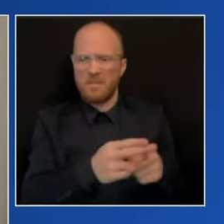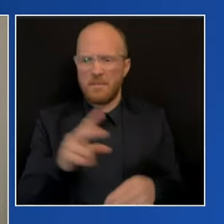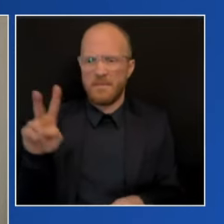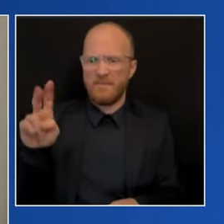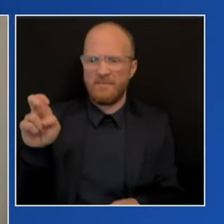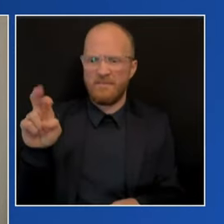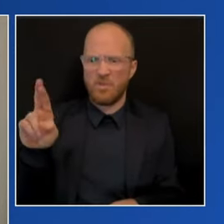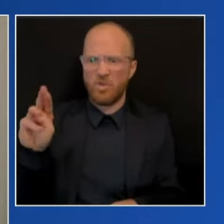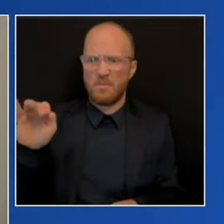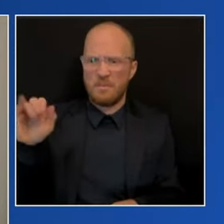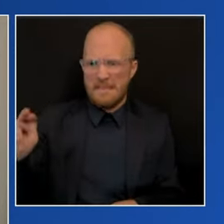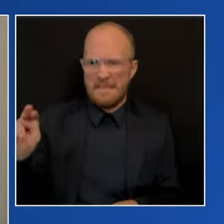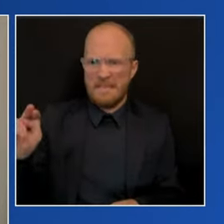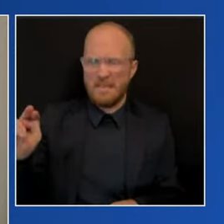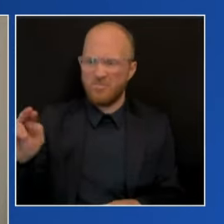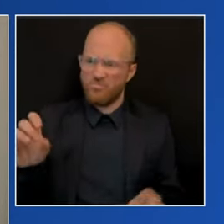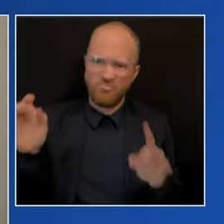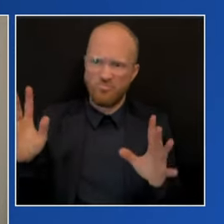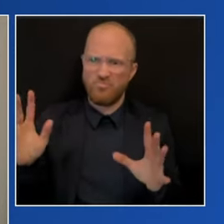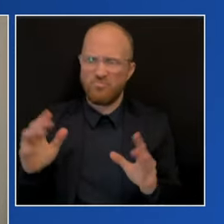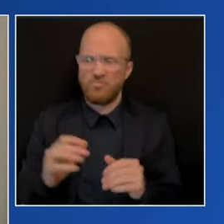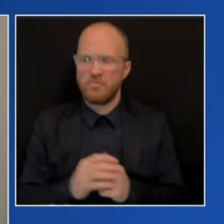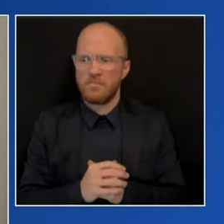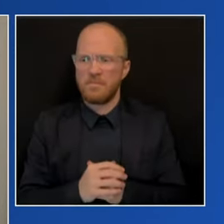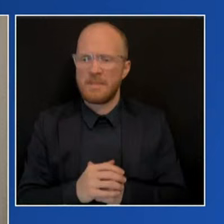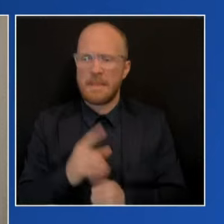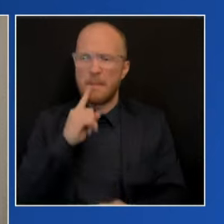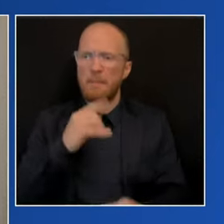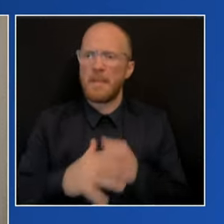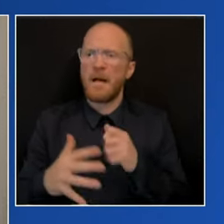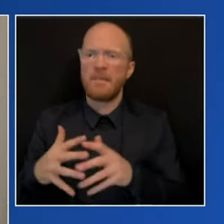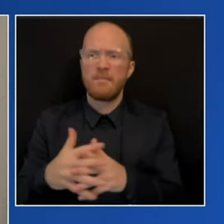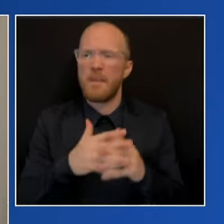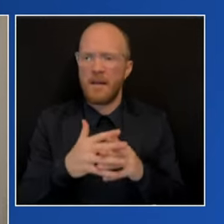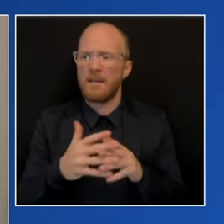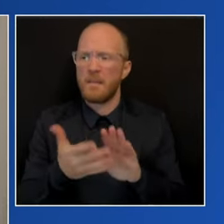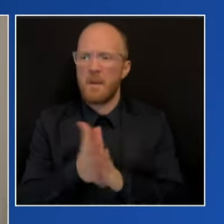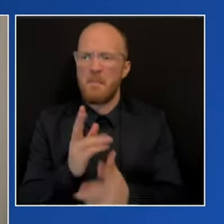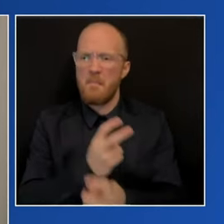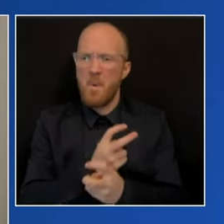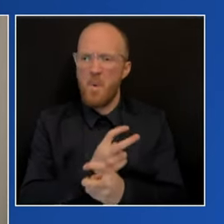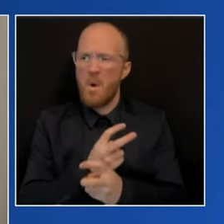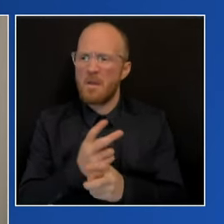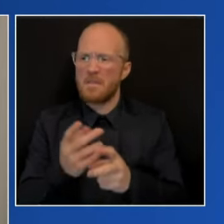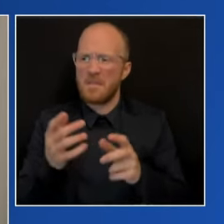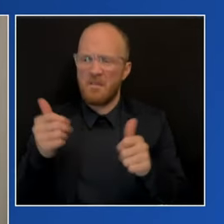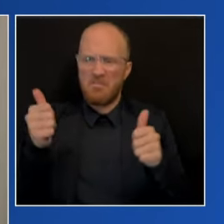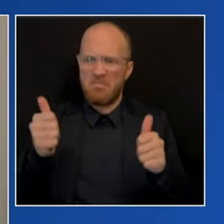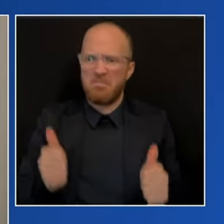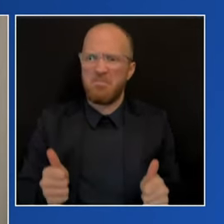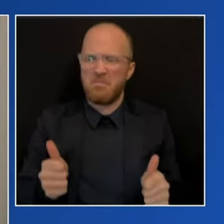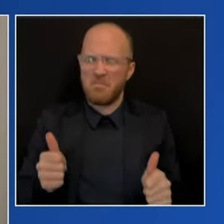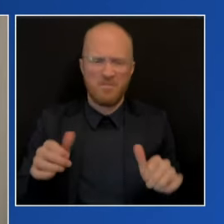He talks about the blood of America as being poisoned, echoing the same exact